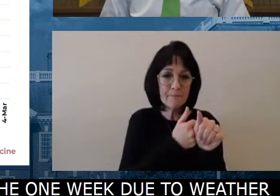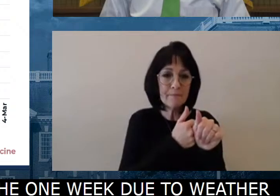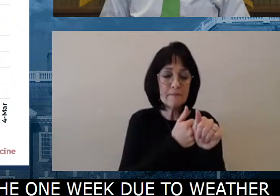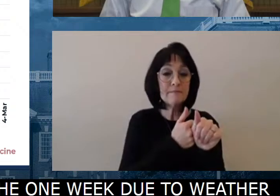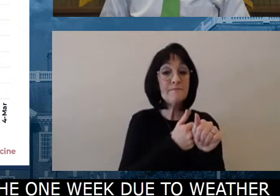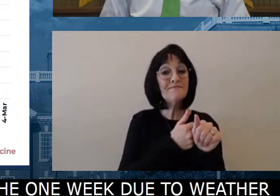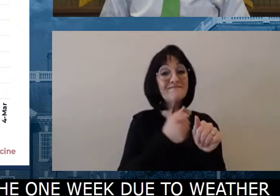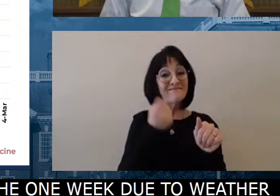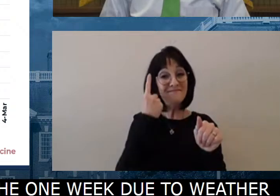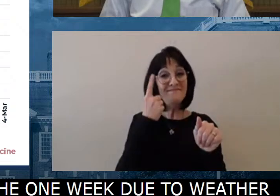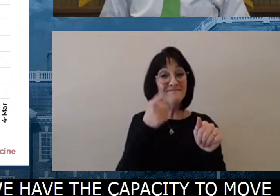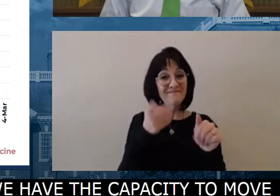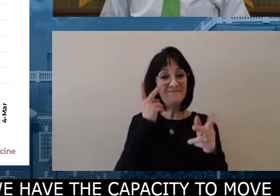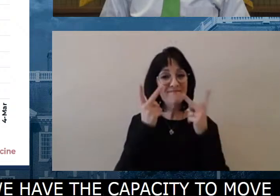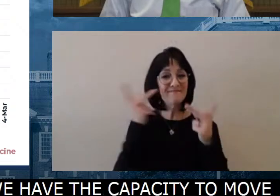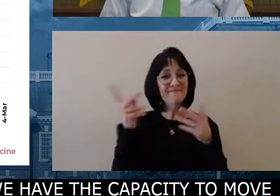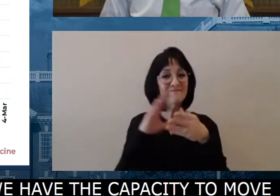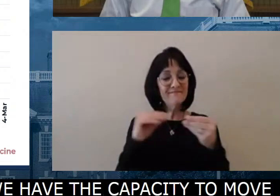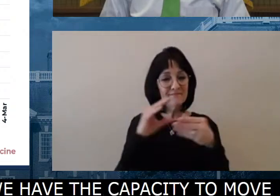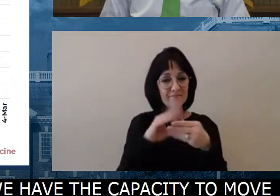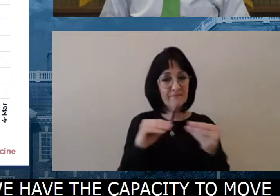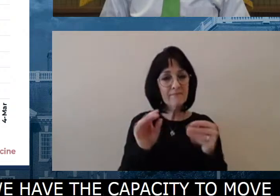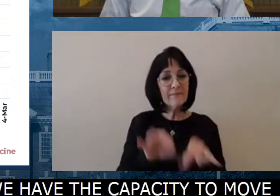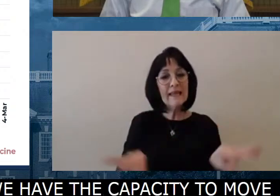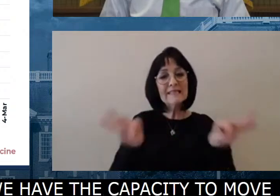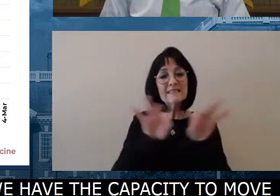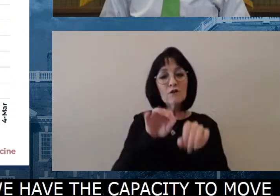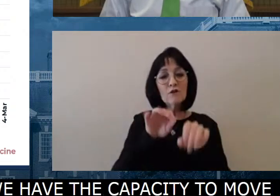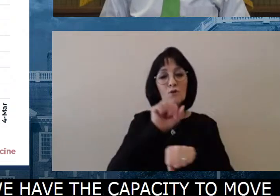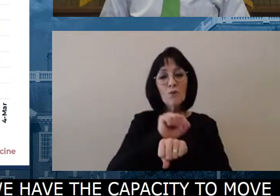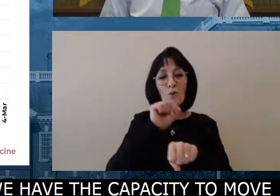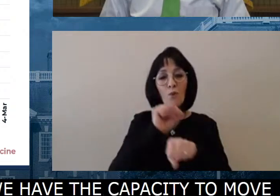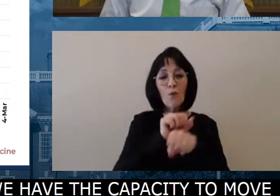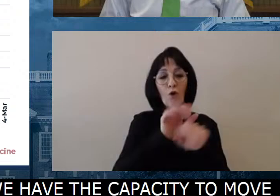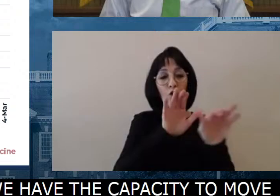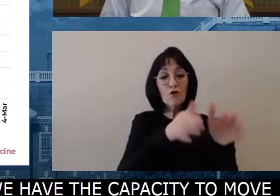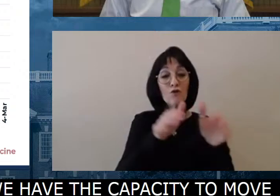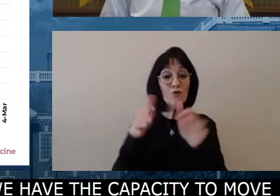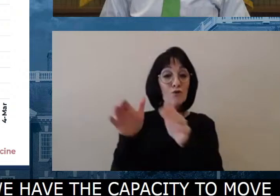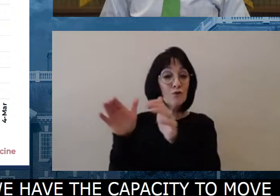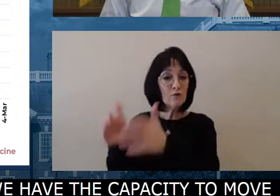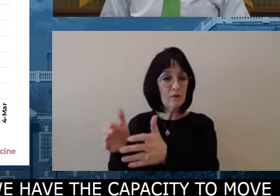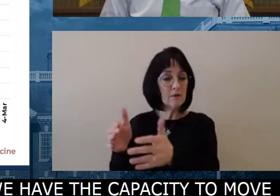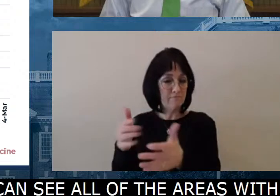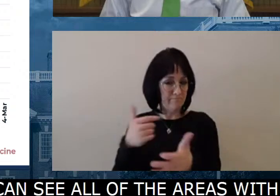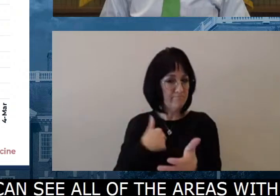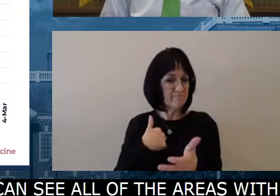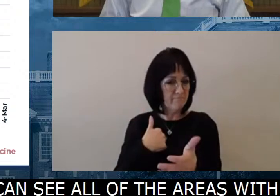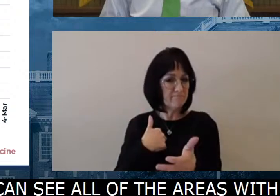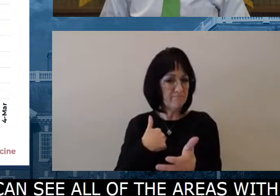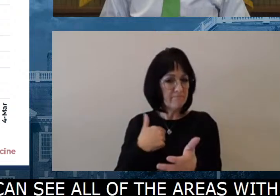groups, each of which very eager to get vaccinated. We're making great progress through our